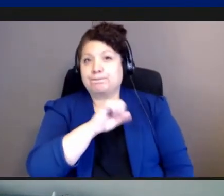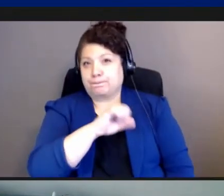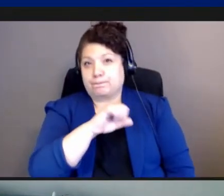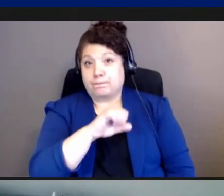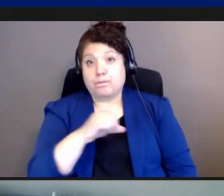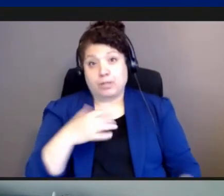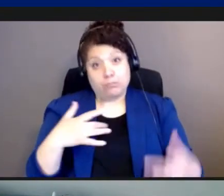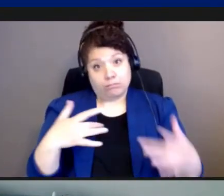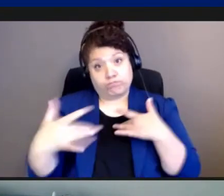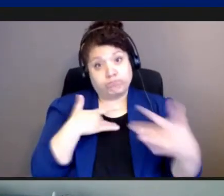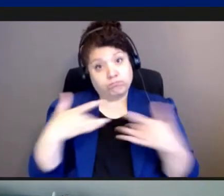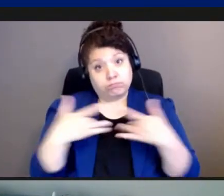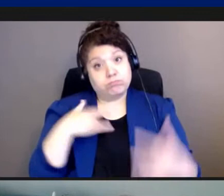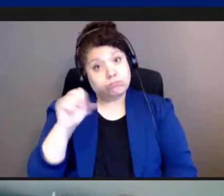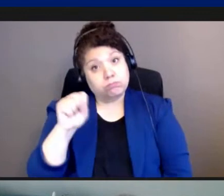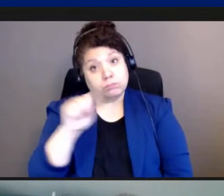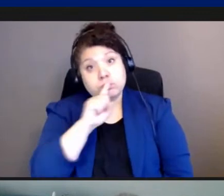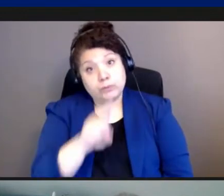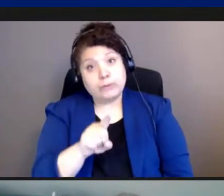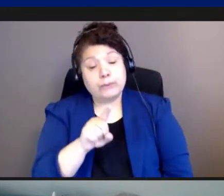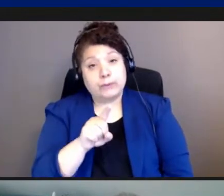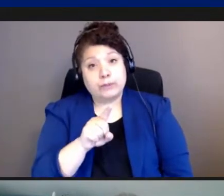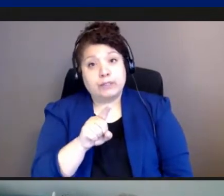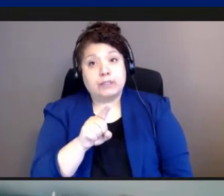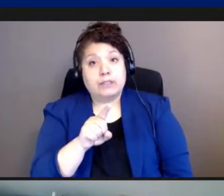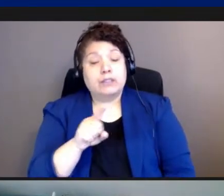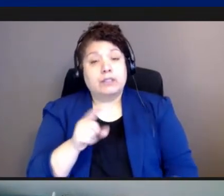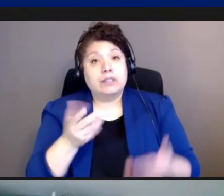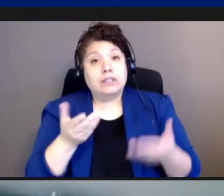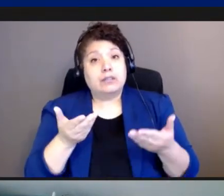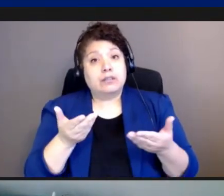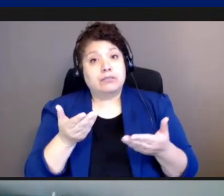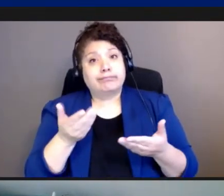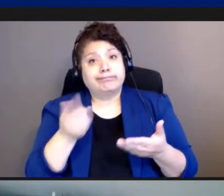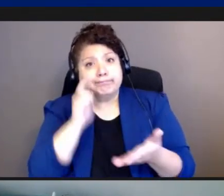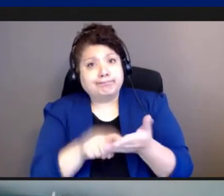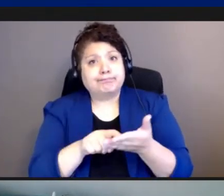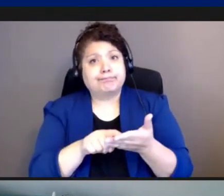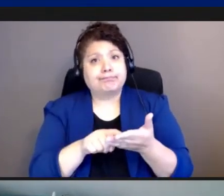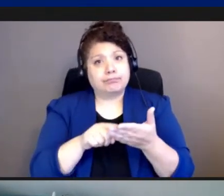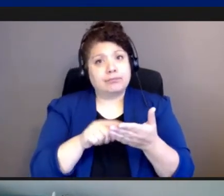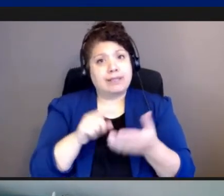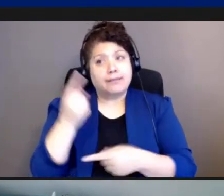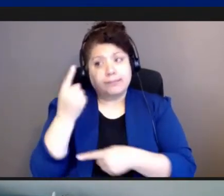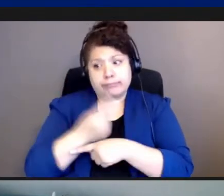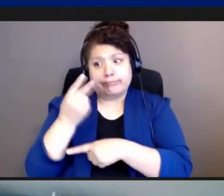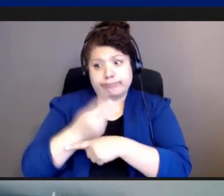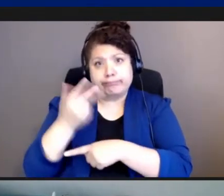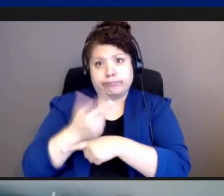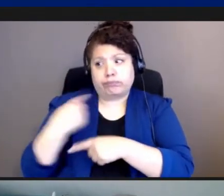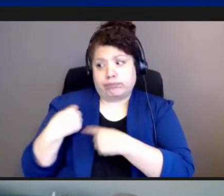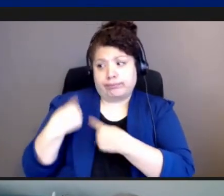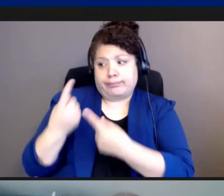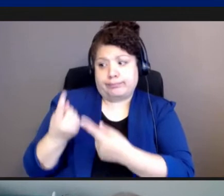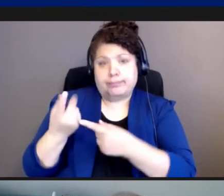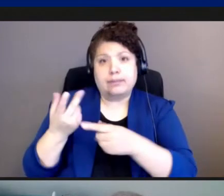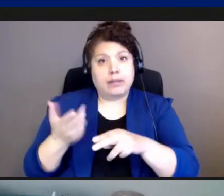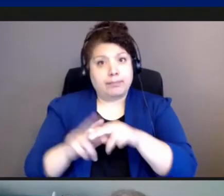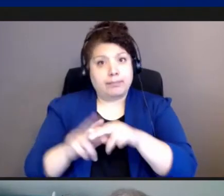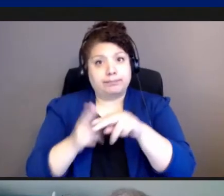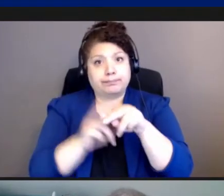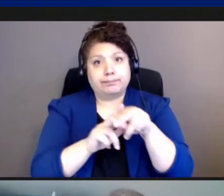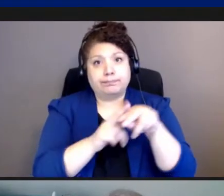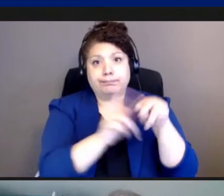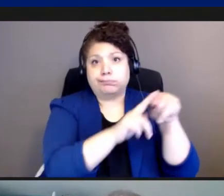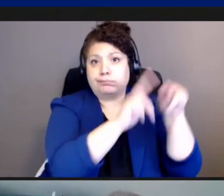concern. I mean, we have seen a number of days now where we have seen increased numbers